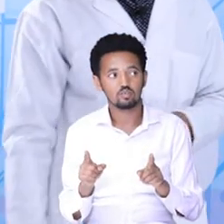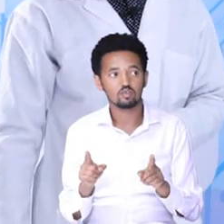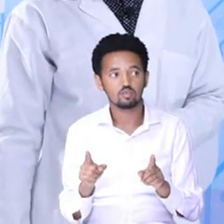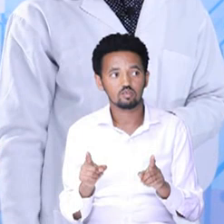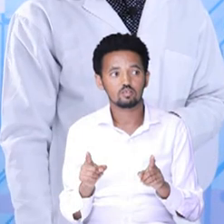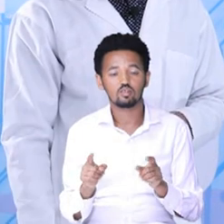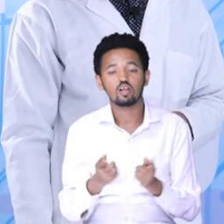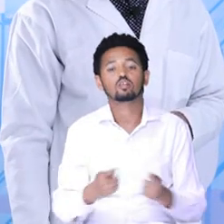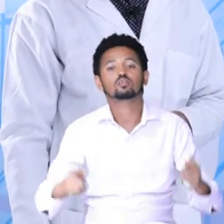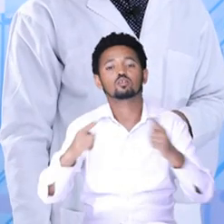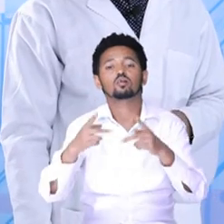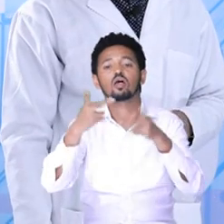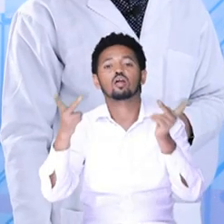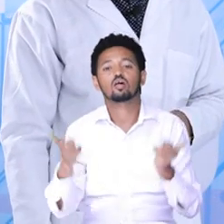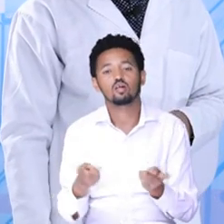areas.